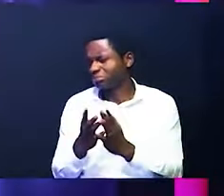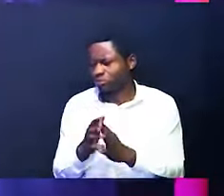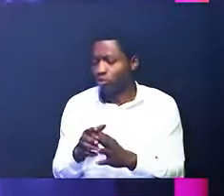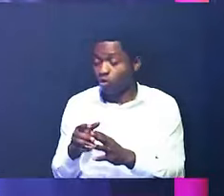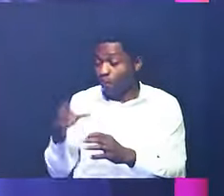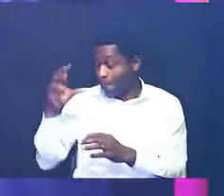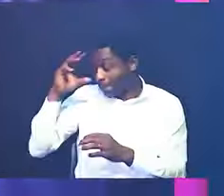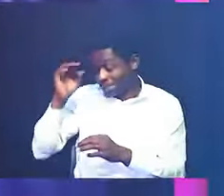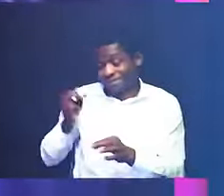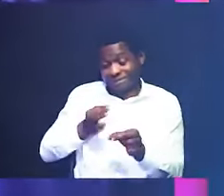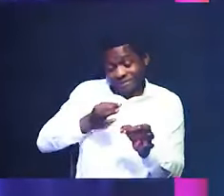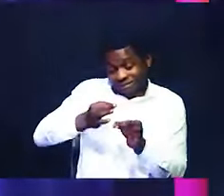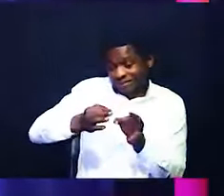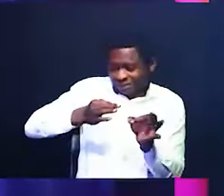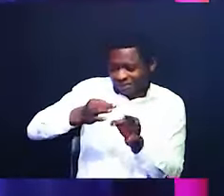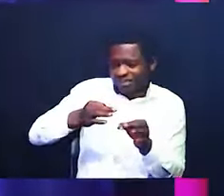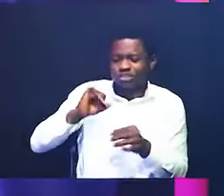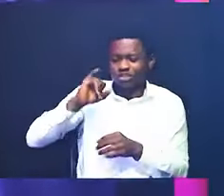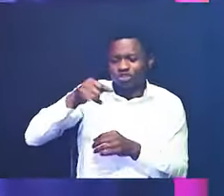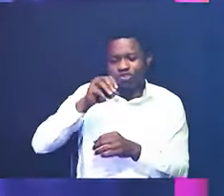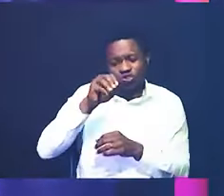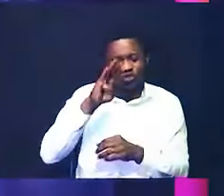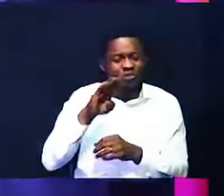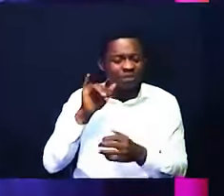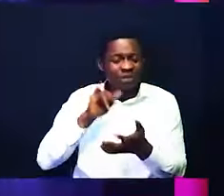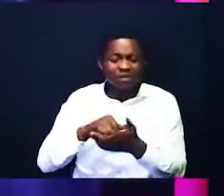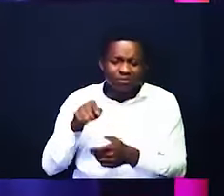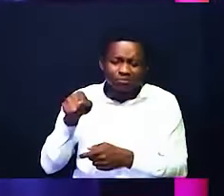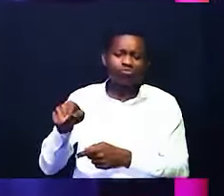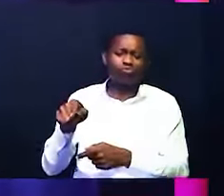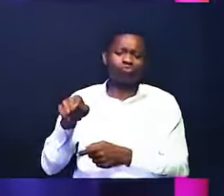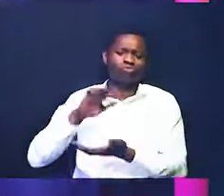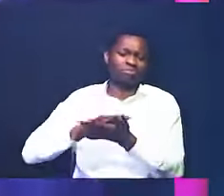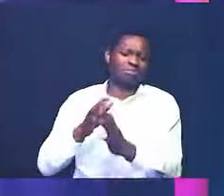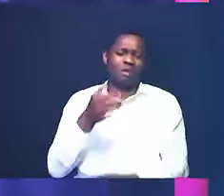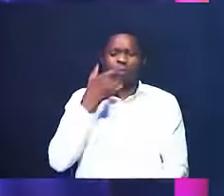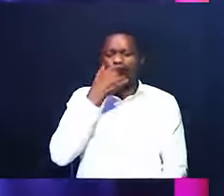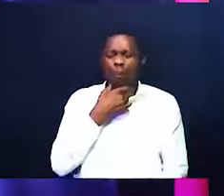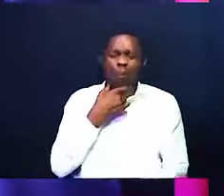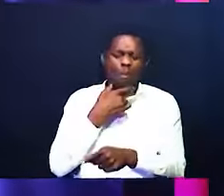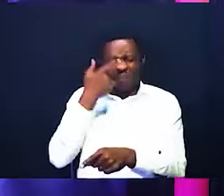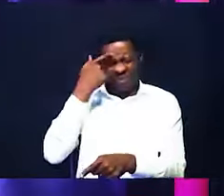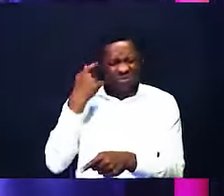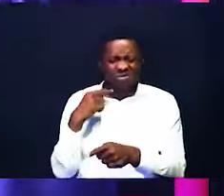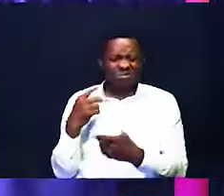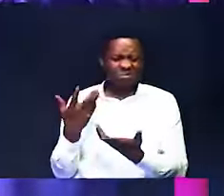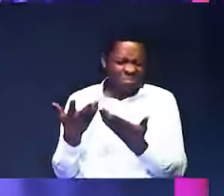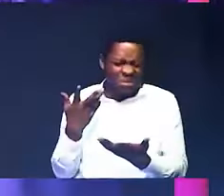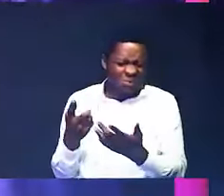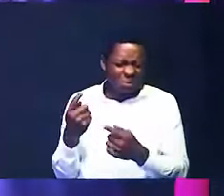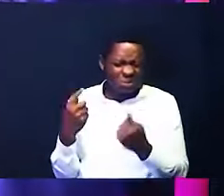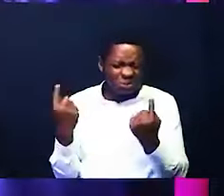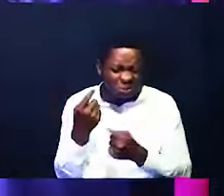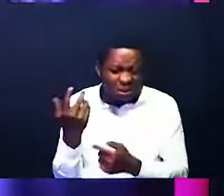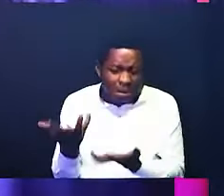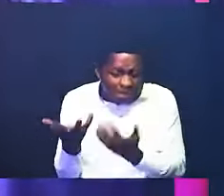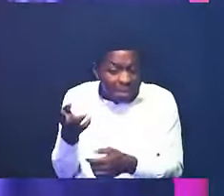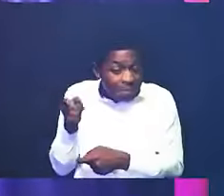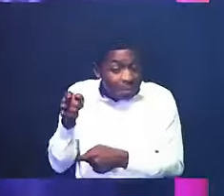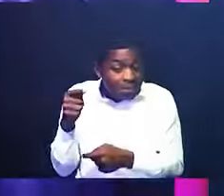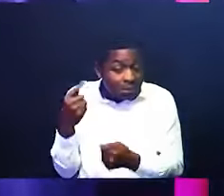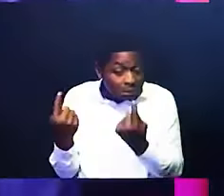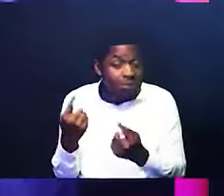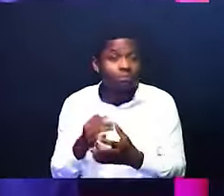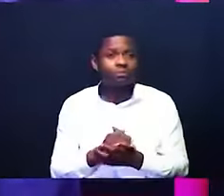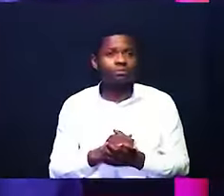anka sa koya. Ochirem say ni numpe a hinta e wan hune mukra ano afedi e pie pie a e yini mukra. Says